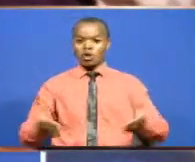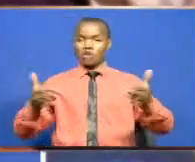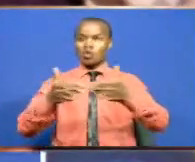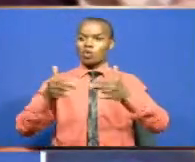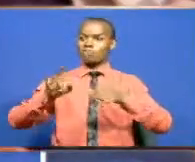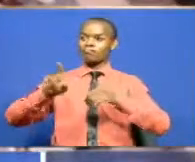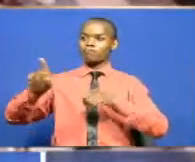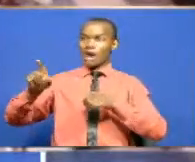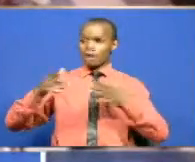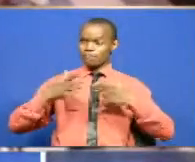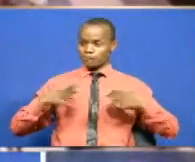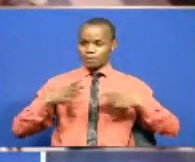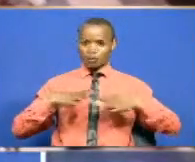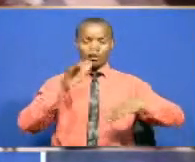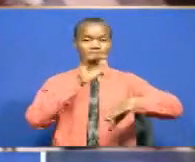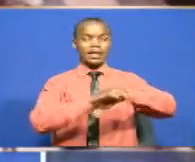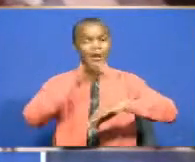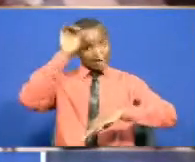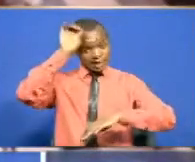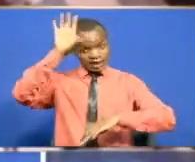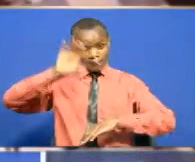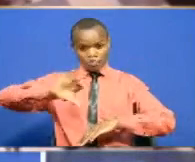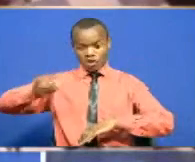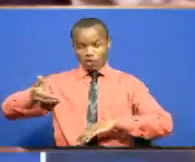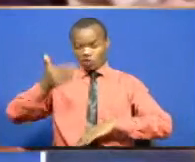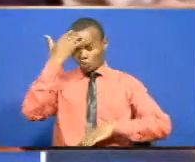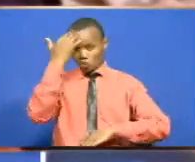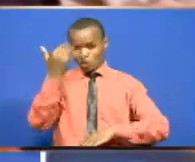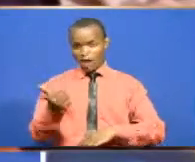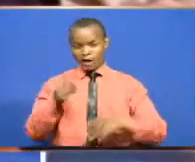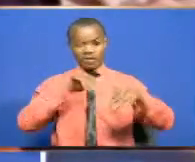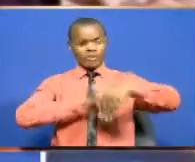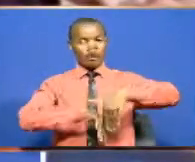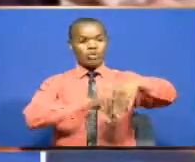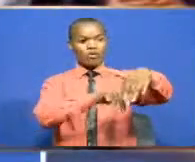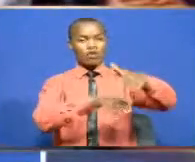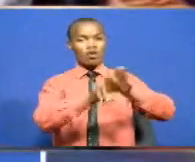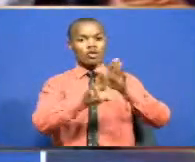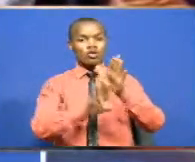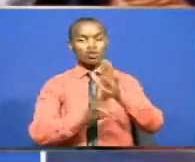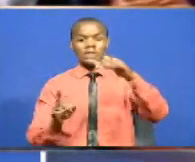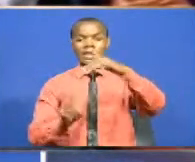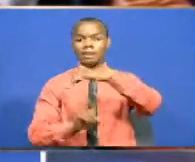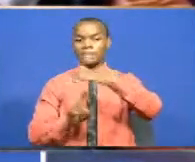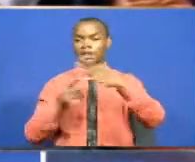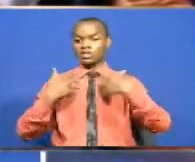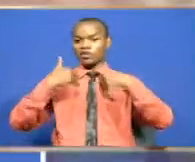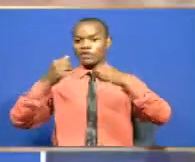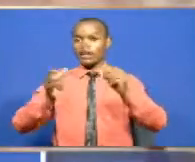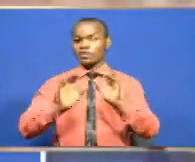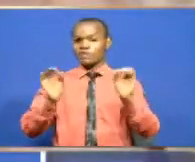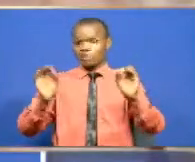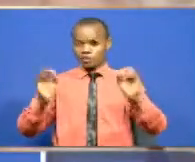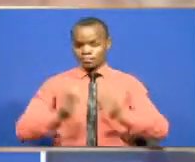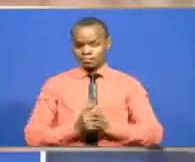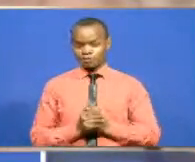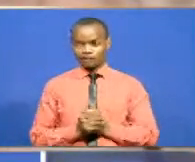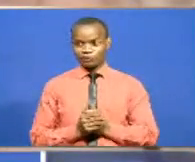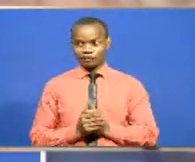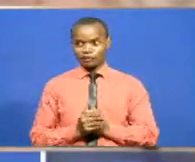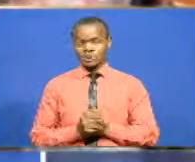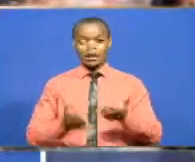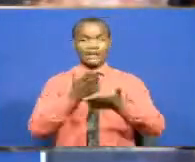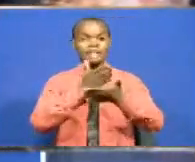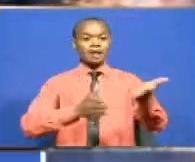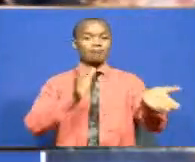various parts of Kiambu County for flouting guidelines issued by the state to combat the spread of COVID-19. Some were